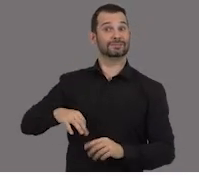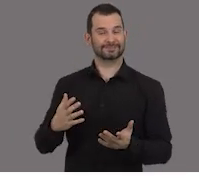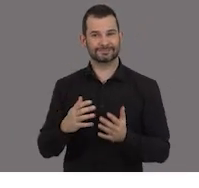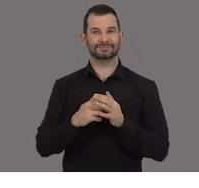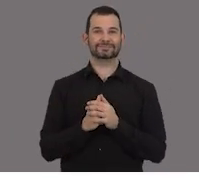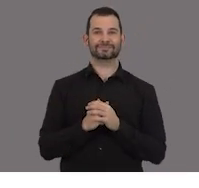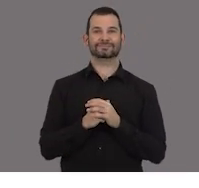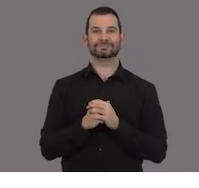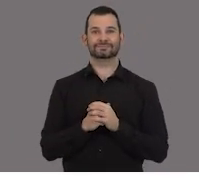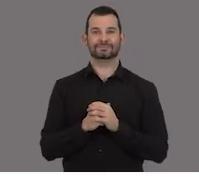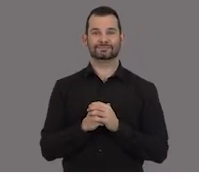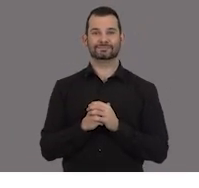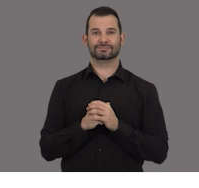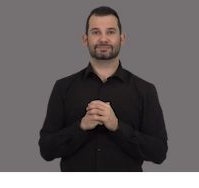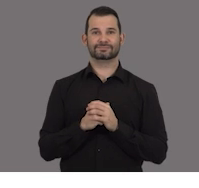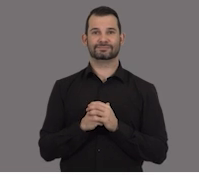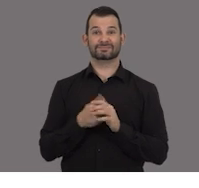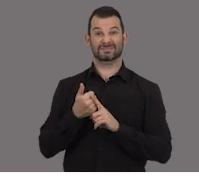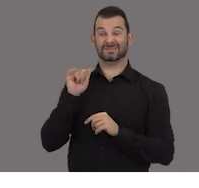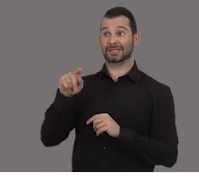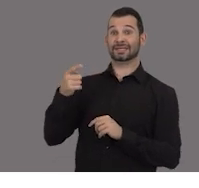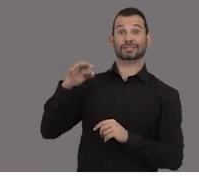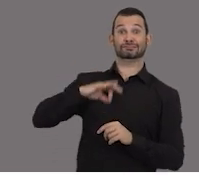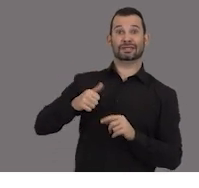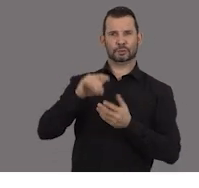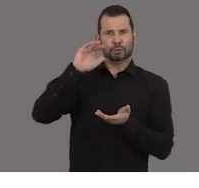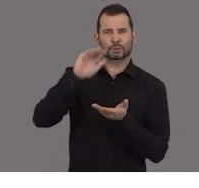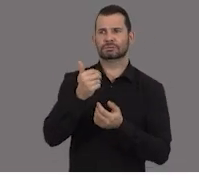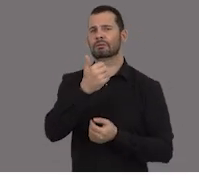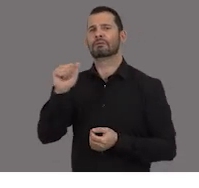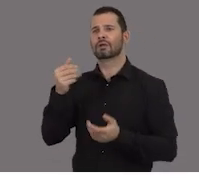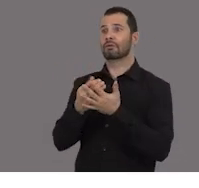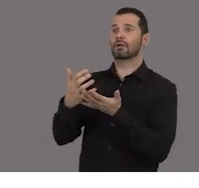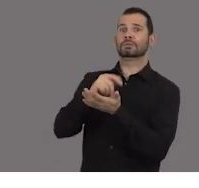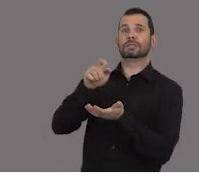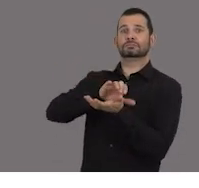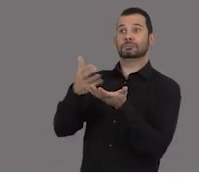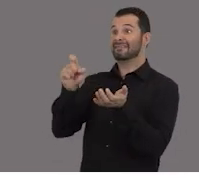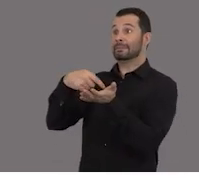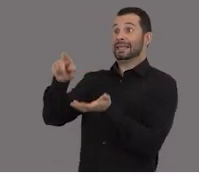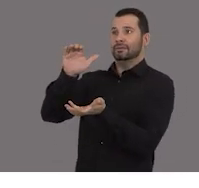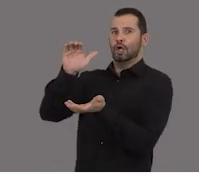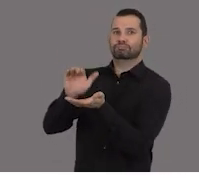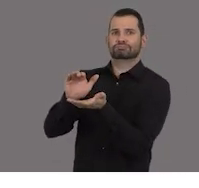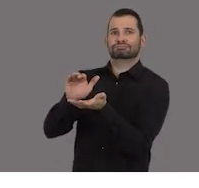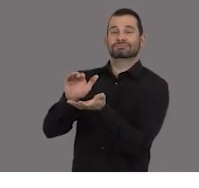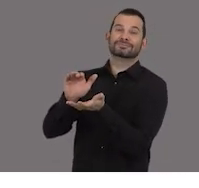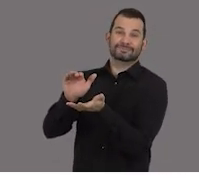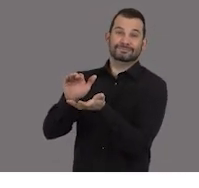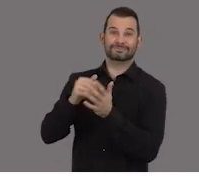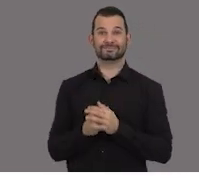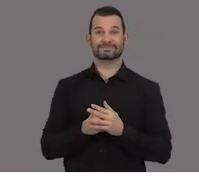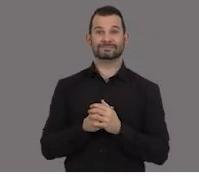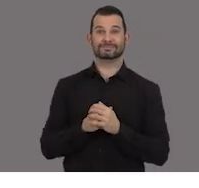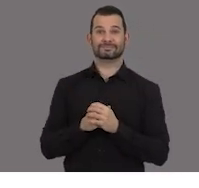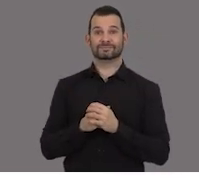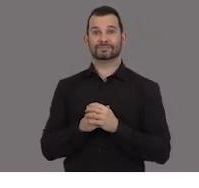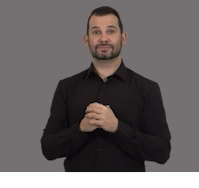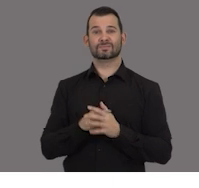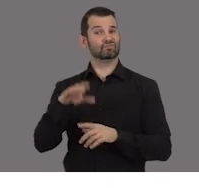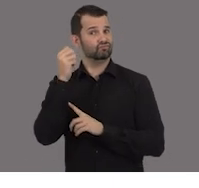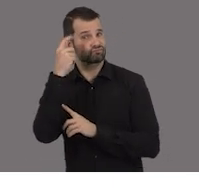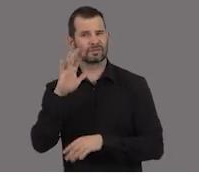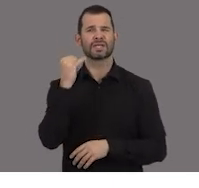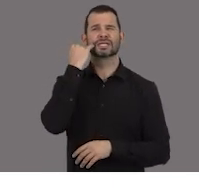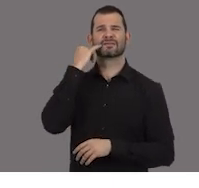non-refundable tax credits, such as the tuition tax credit. These tax credits reduce any income tax you may